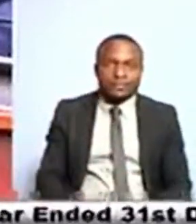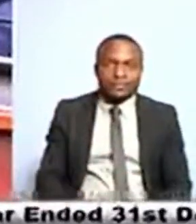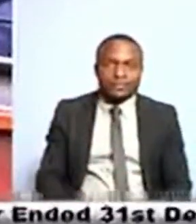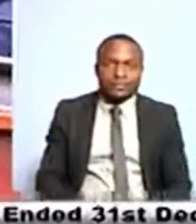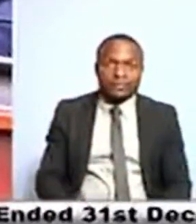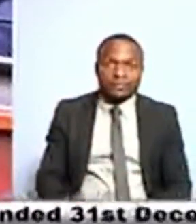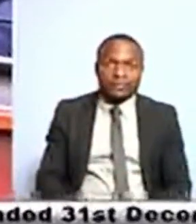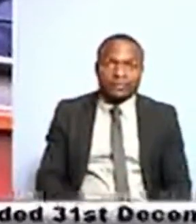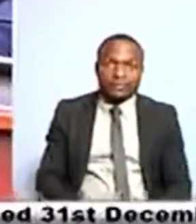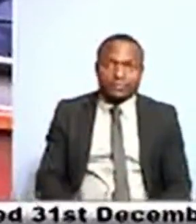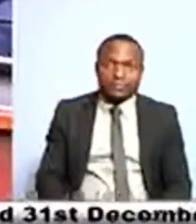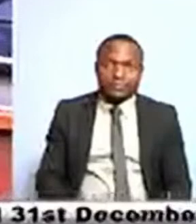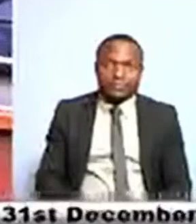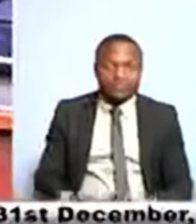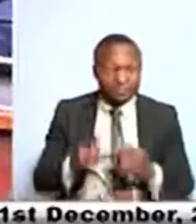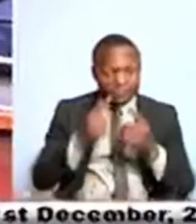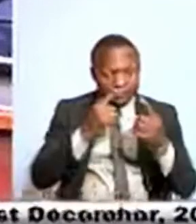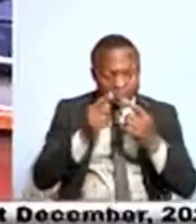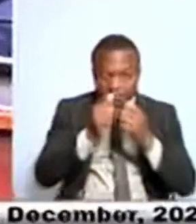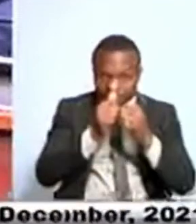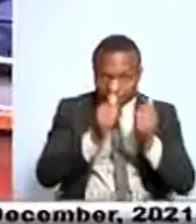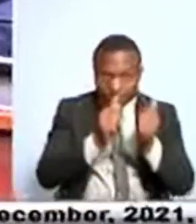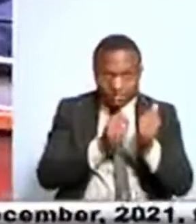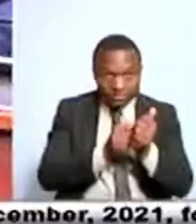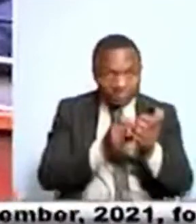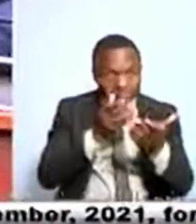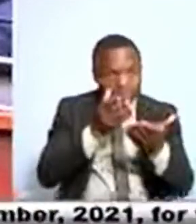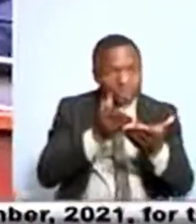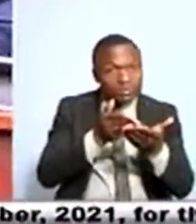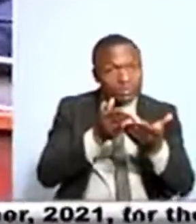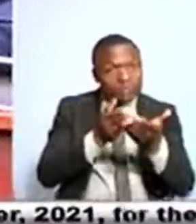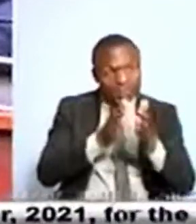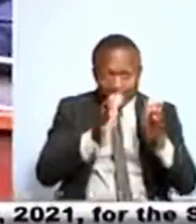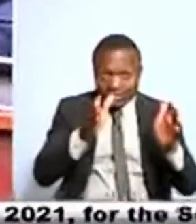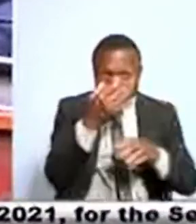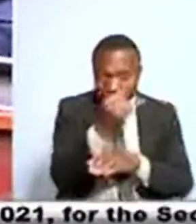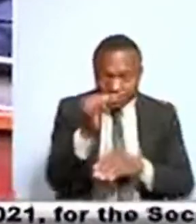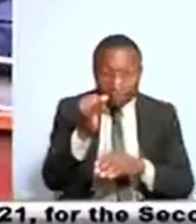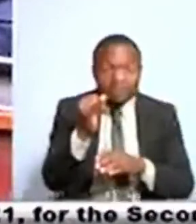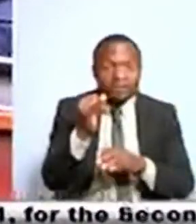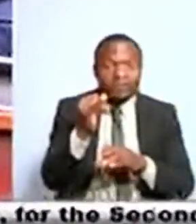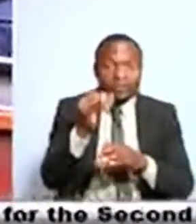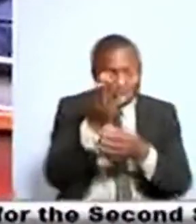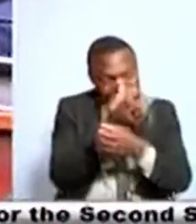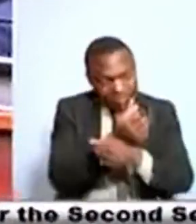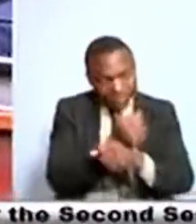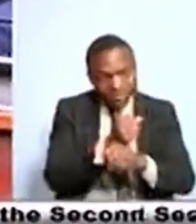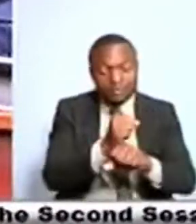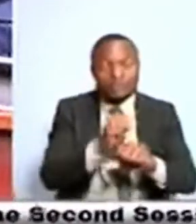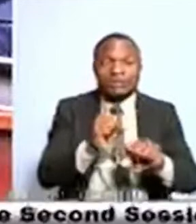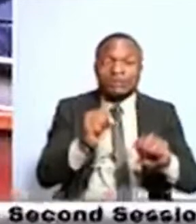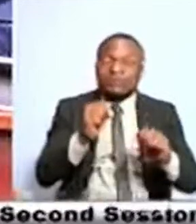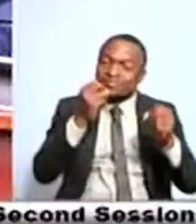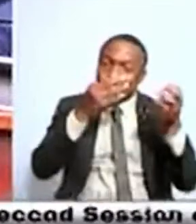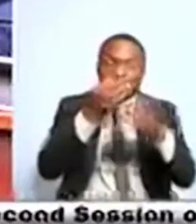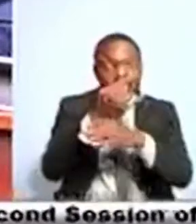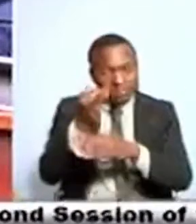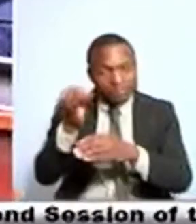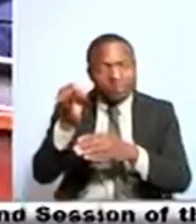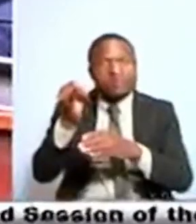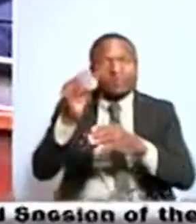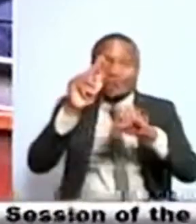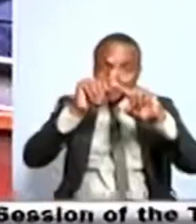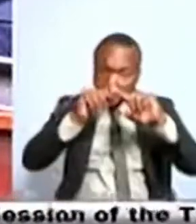with the core issue that will address the many issues that have been debated upon in the